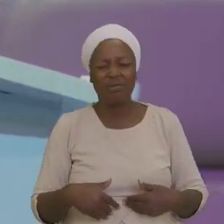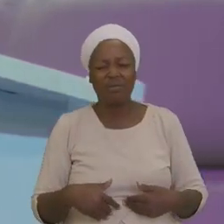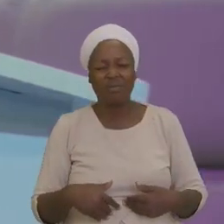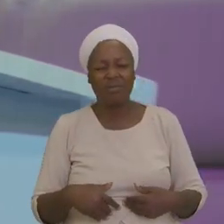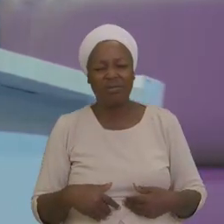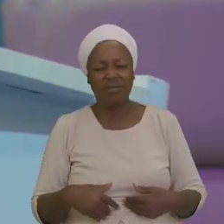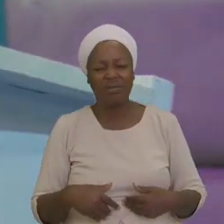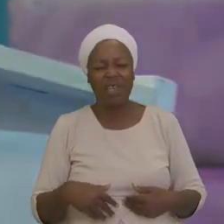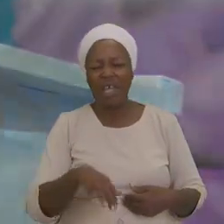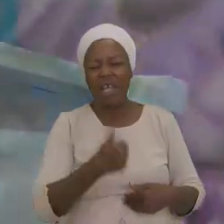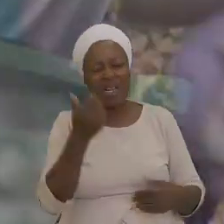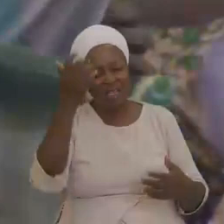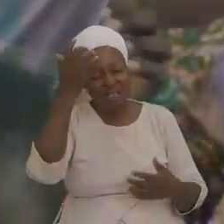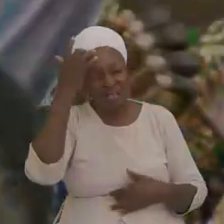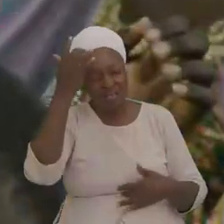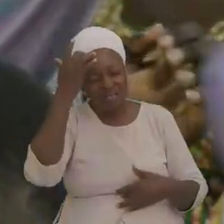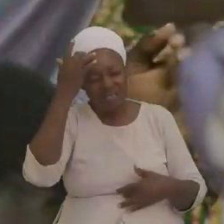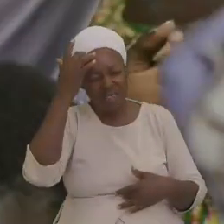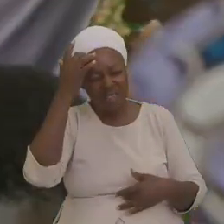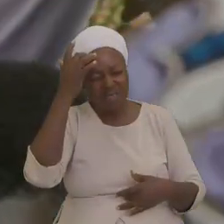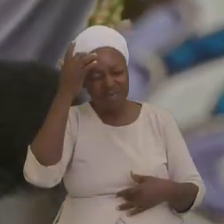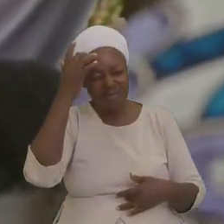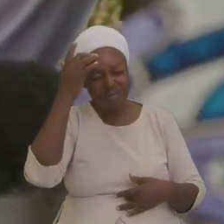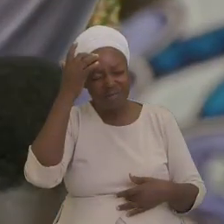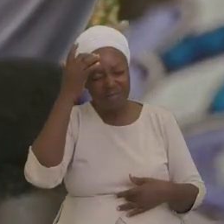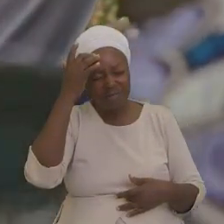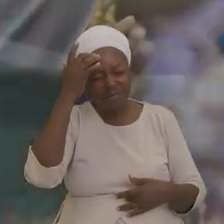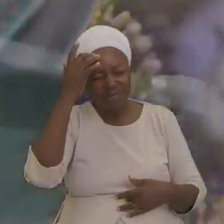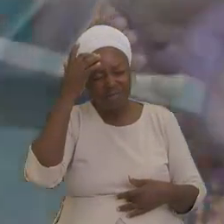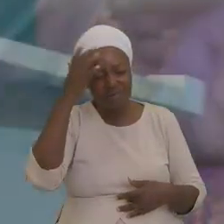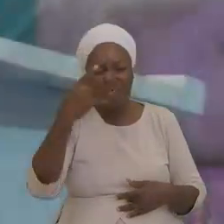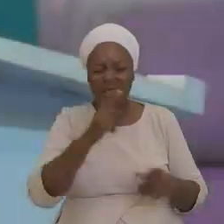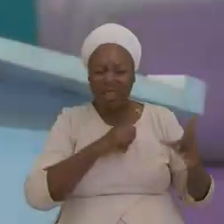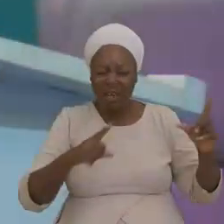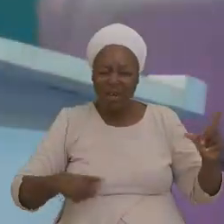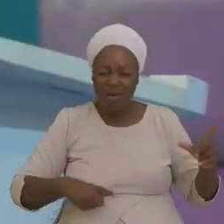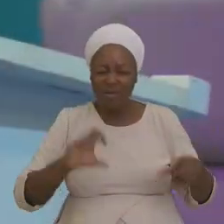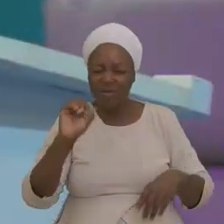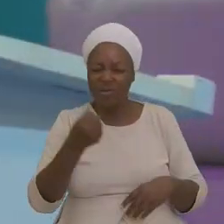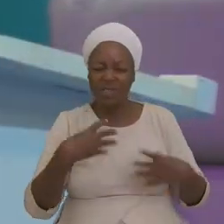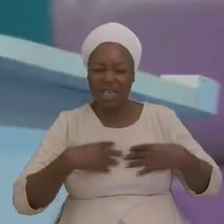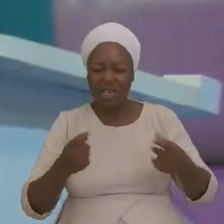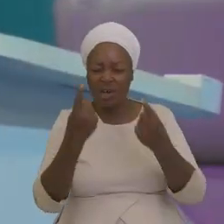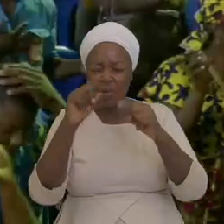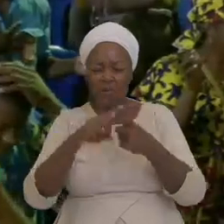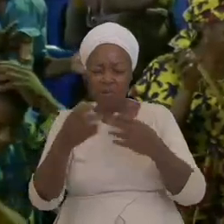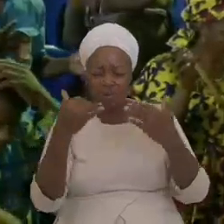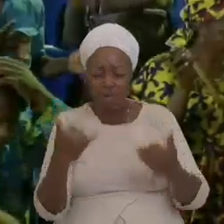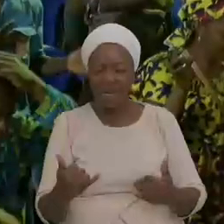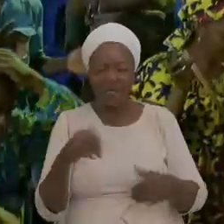Any disease, any sickness? The Lord's healing come unto you right now.